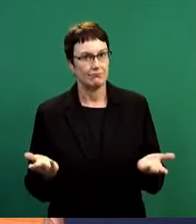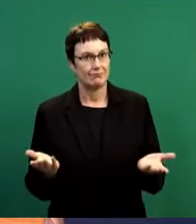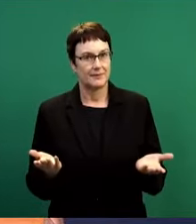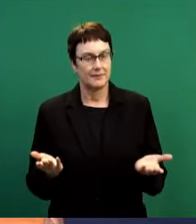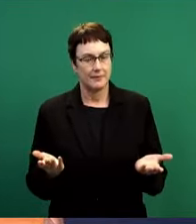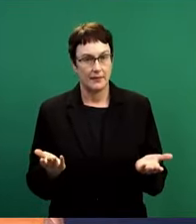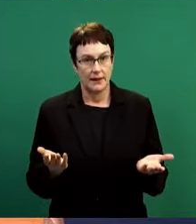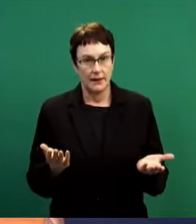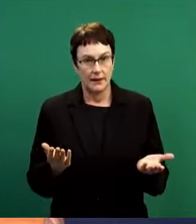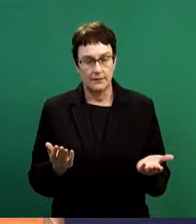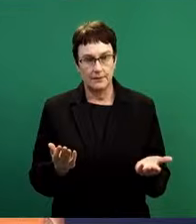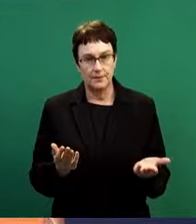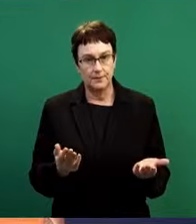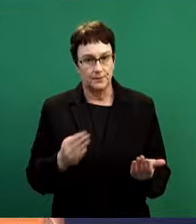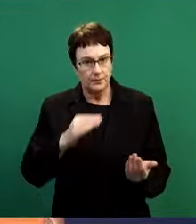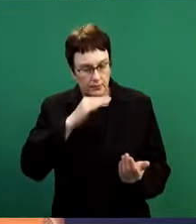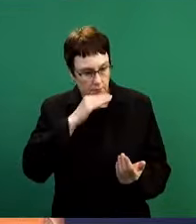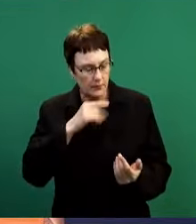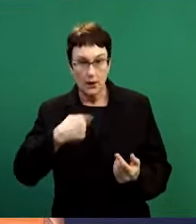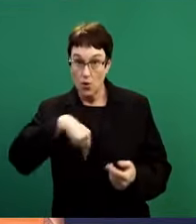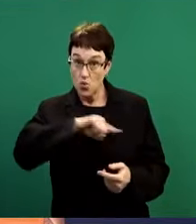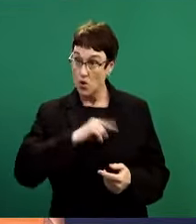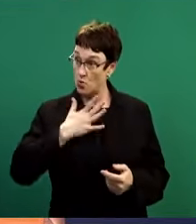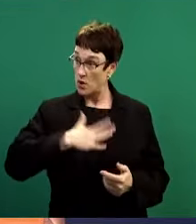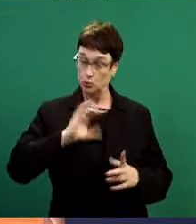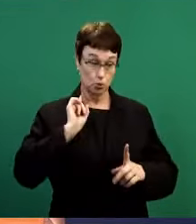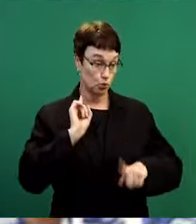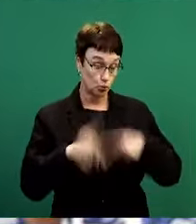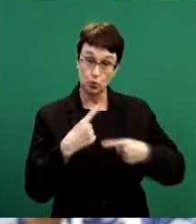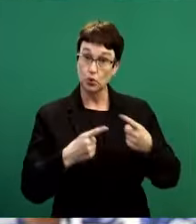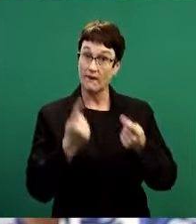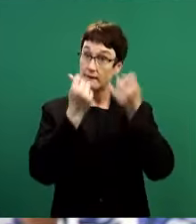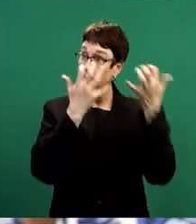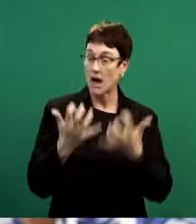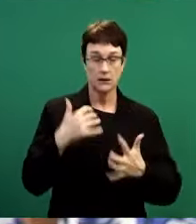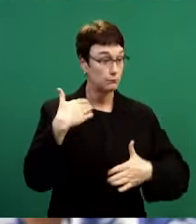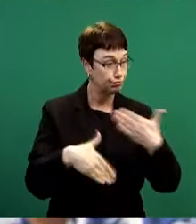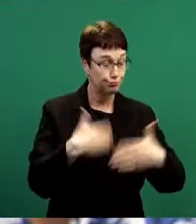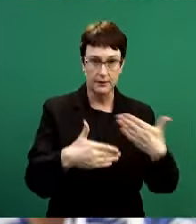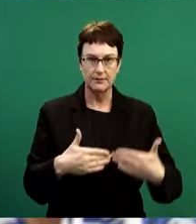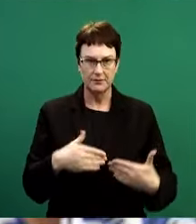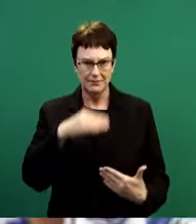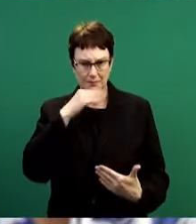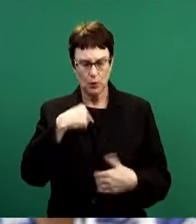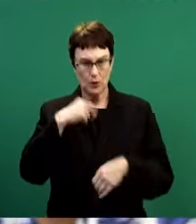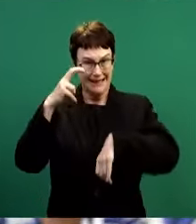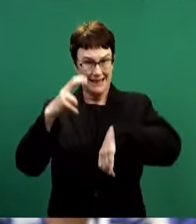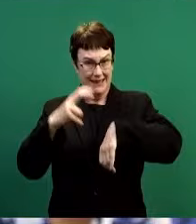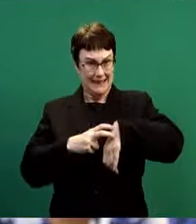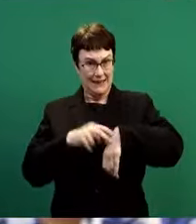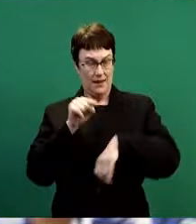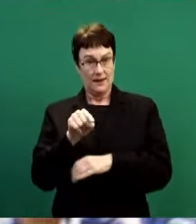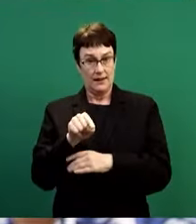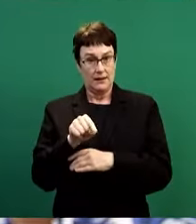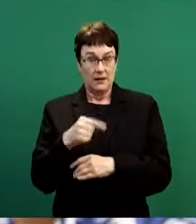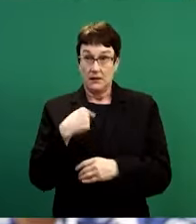to service the liquidity in the financial system. Our capital is around 20 billion rands. That